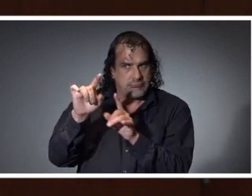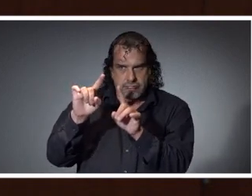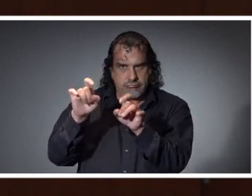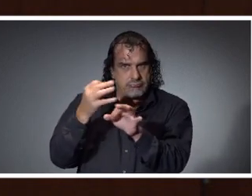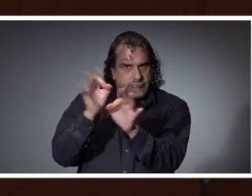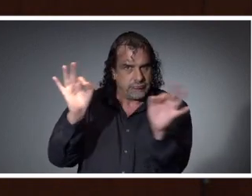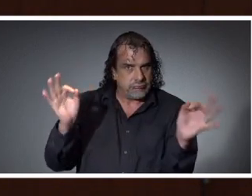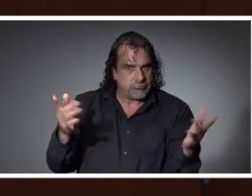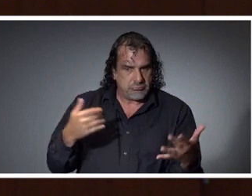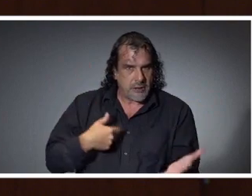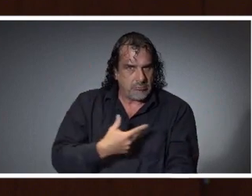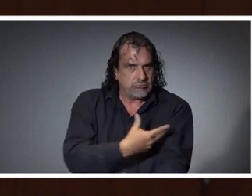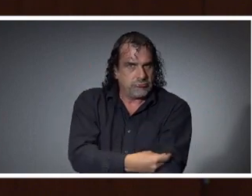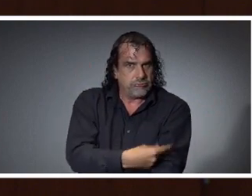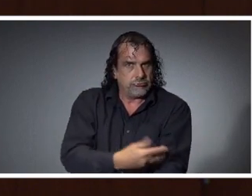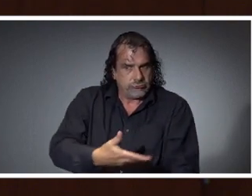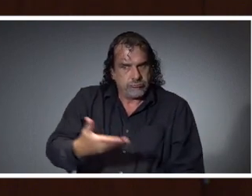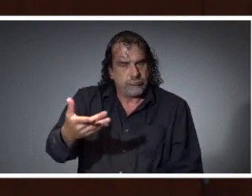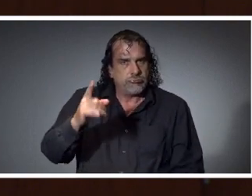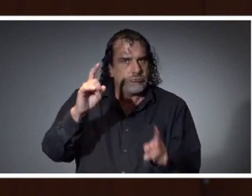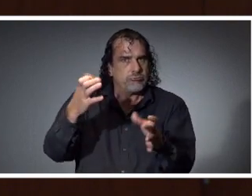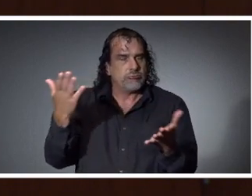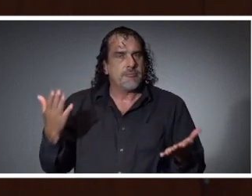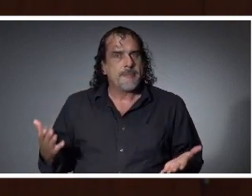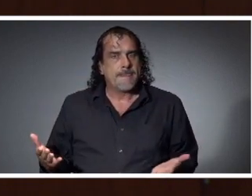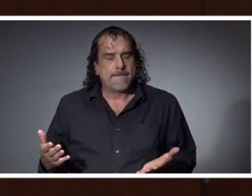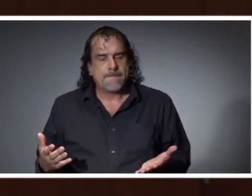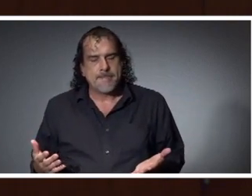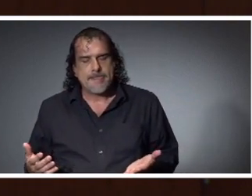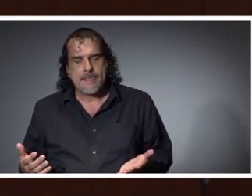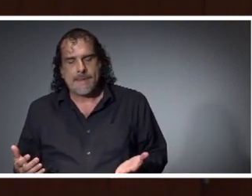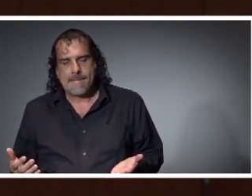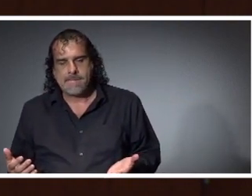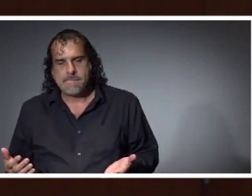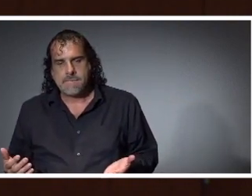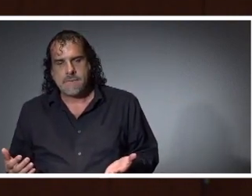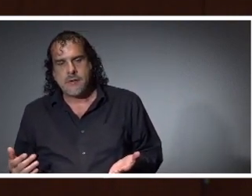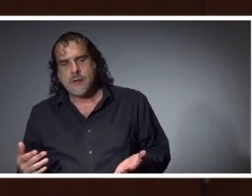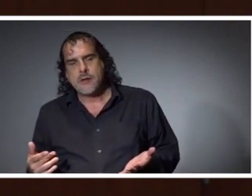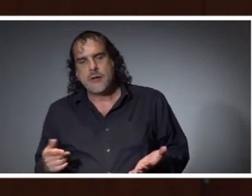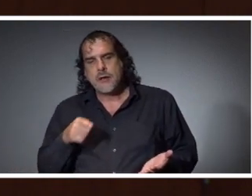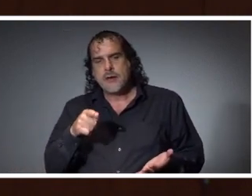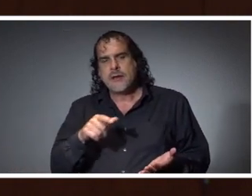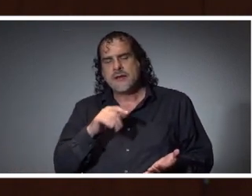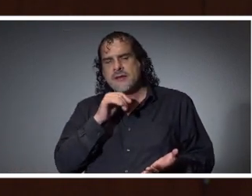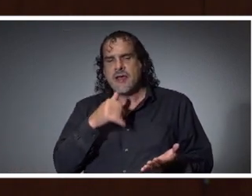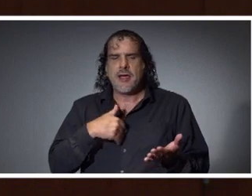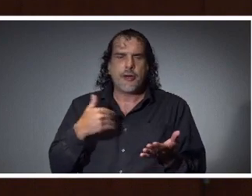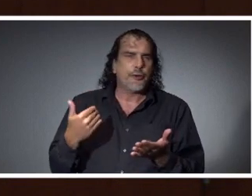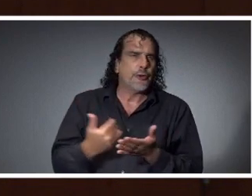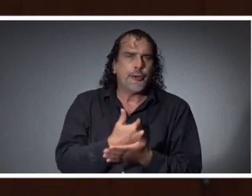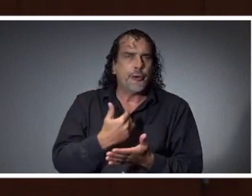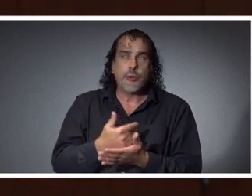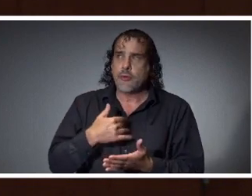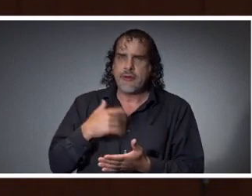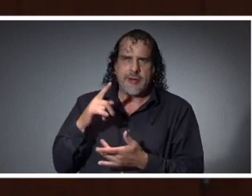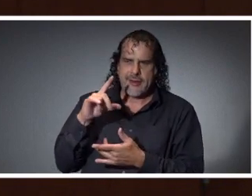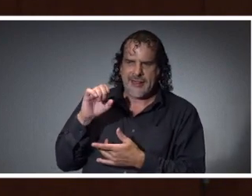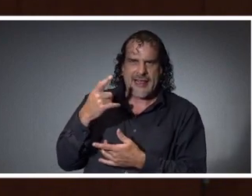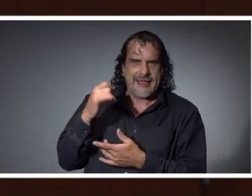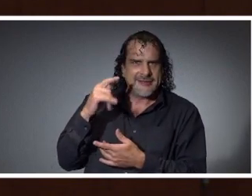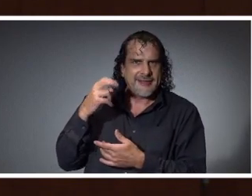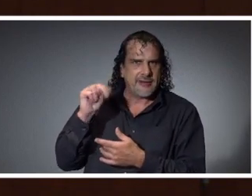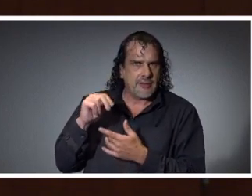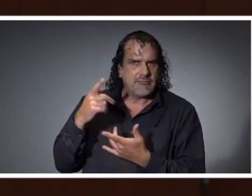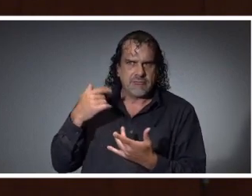optional. We decide, this is kind of a new thing. Obviously, we did Lexington before, and